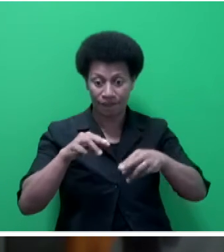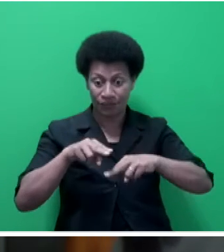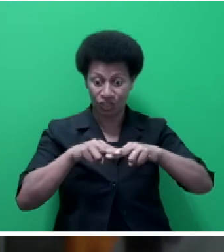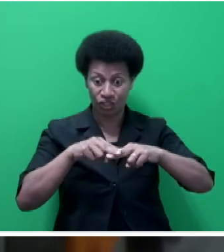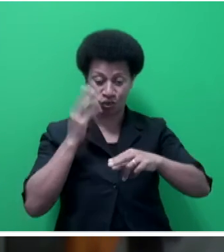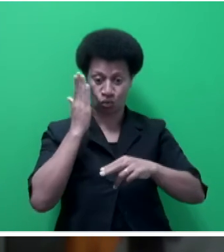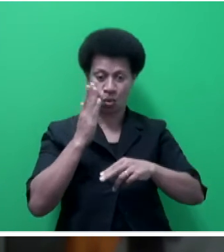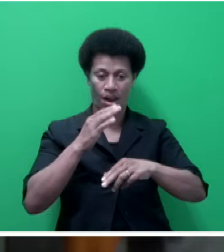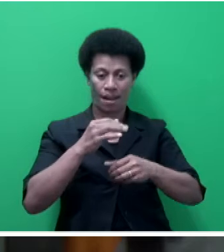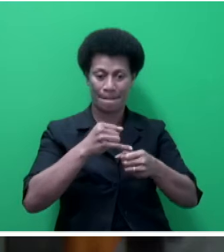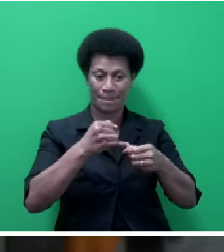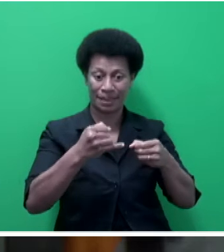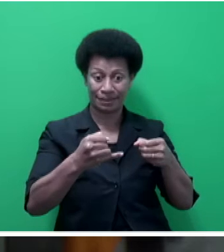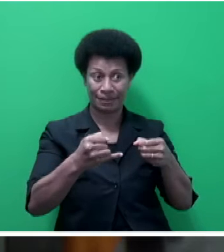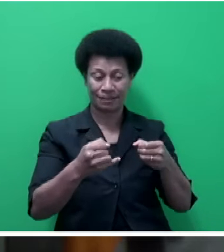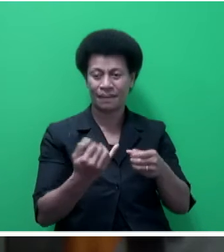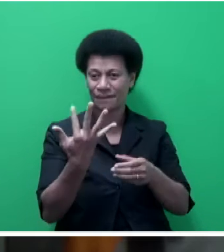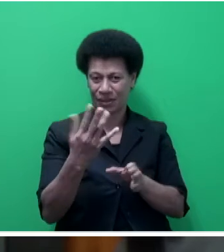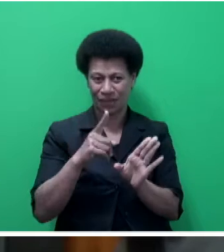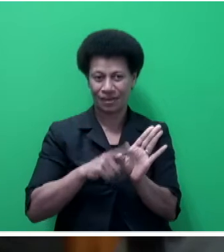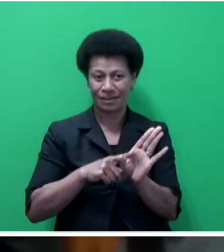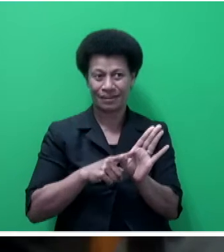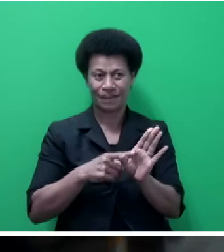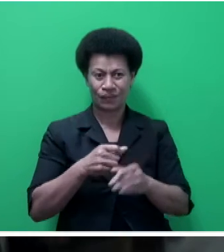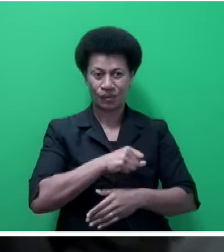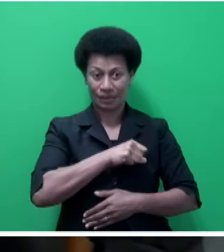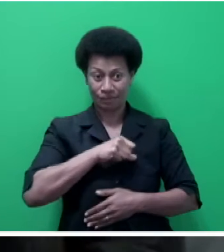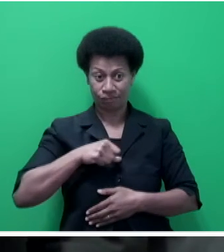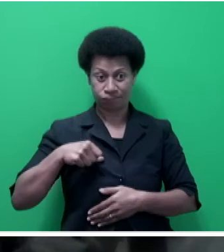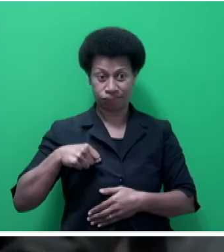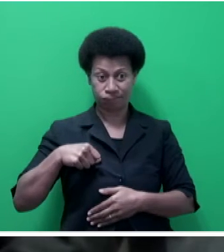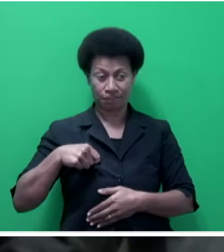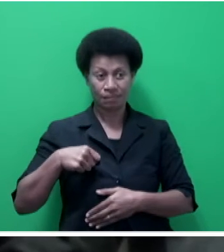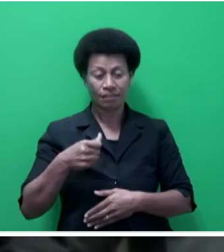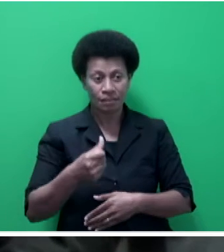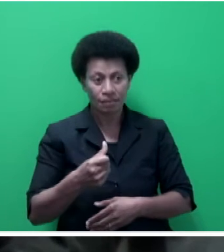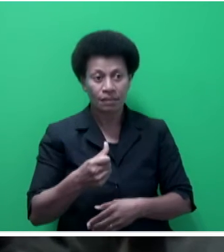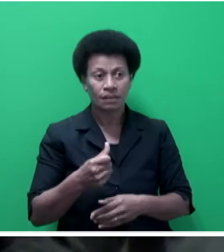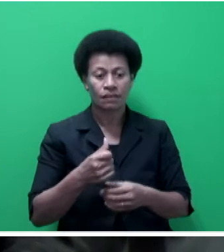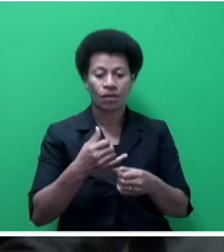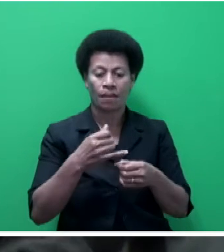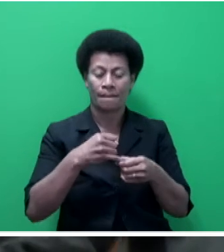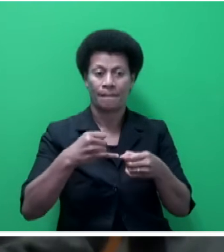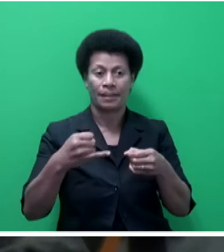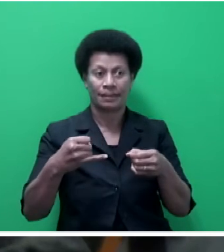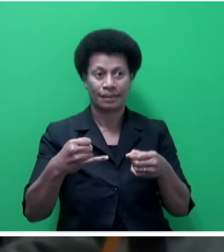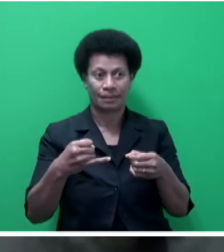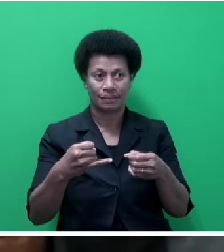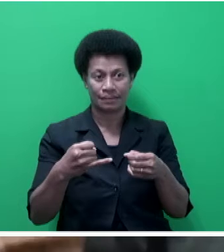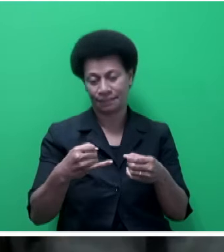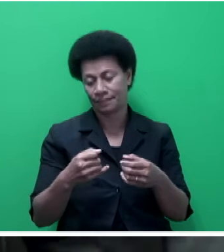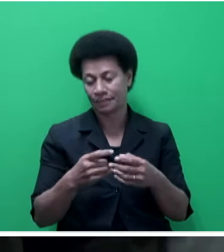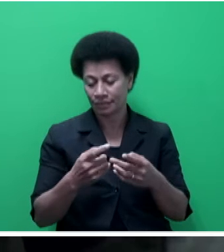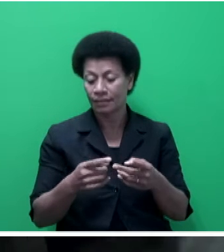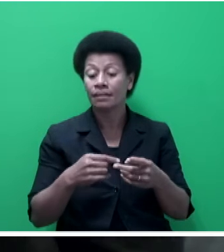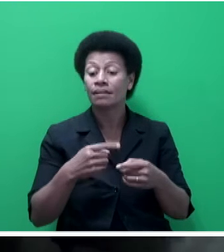initially was in the 5 main areas of surgery, anesthesia, obstetrics, and gynecology, internal medicine, and pediatrics. But as